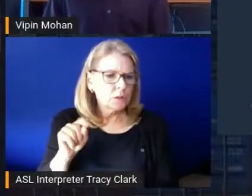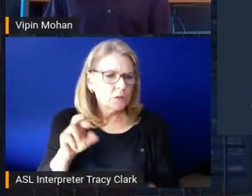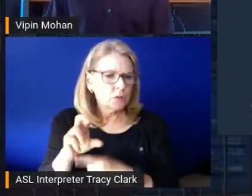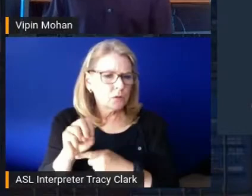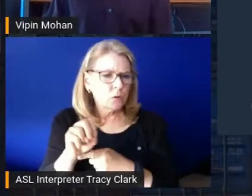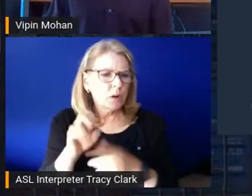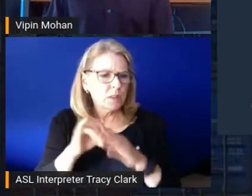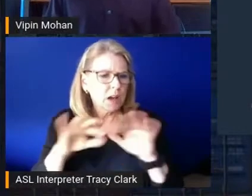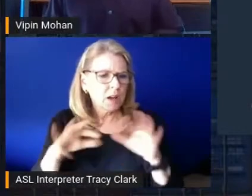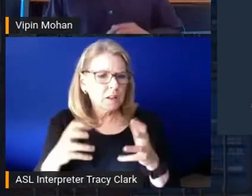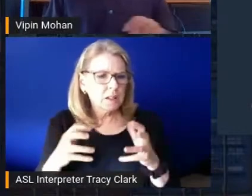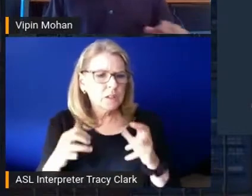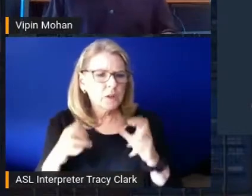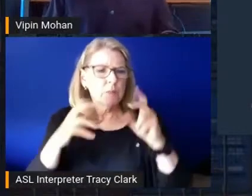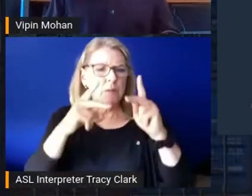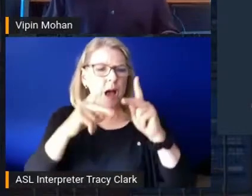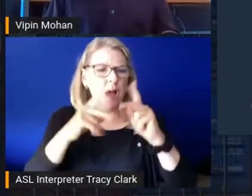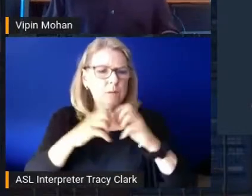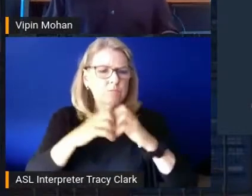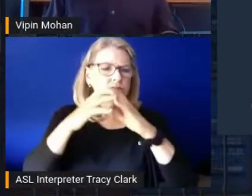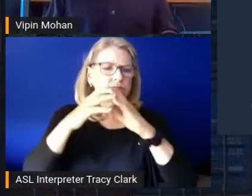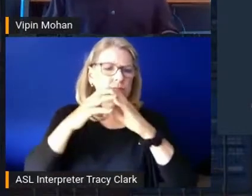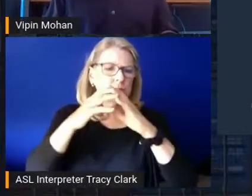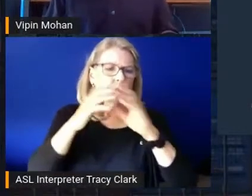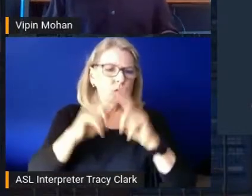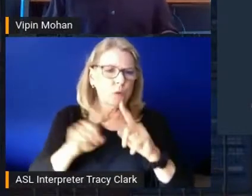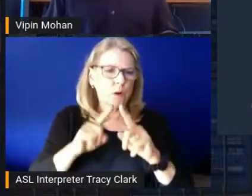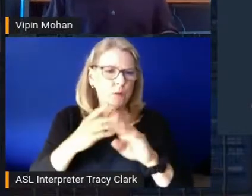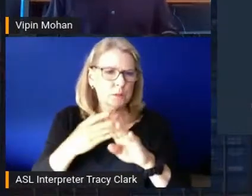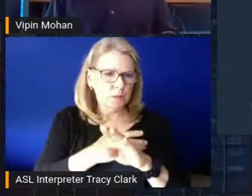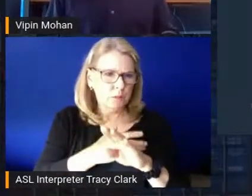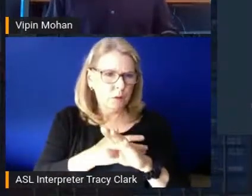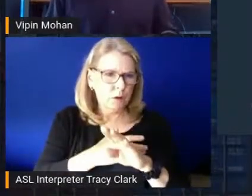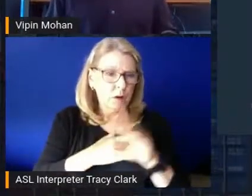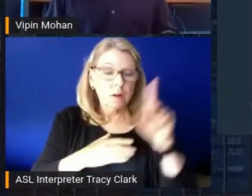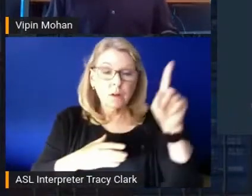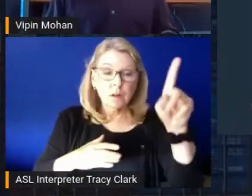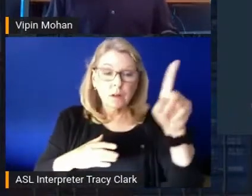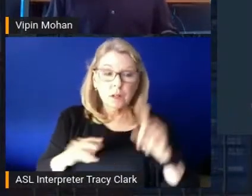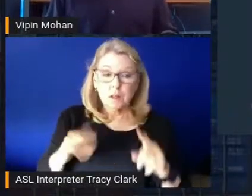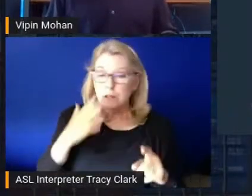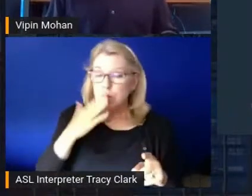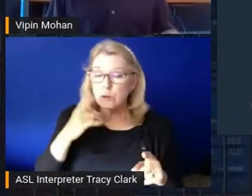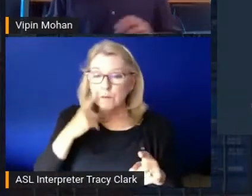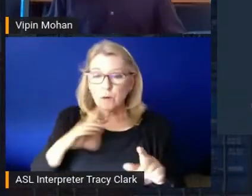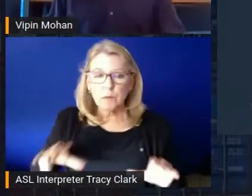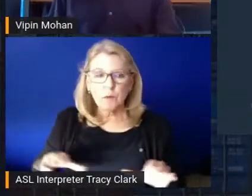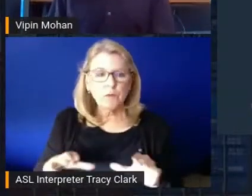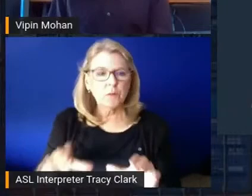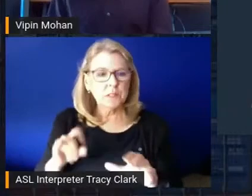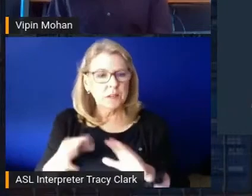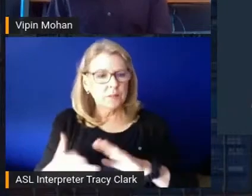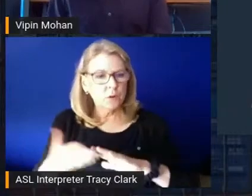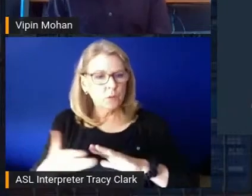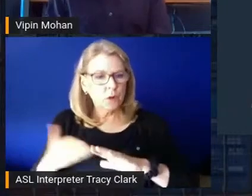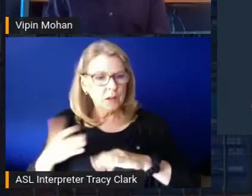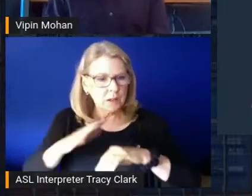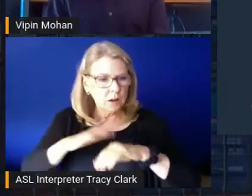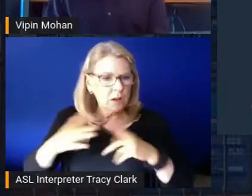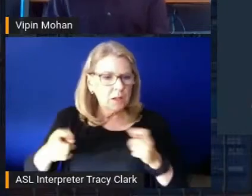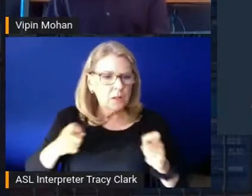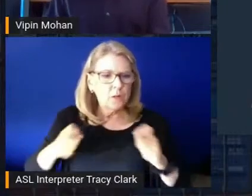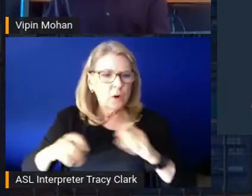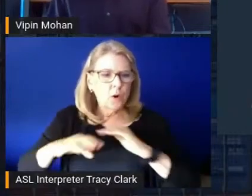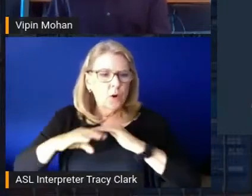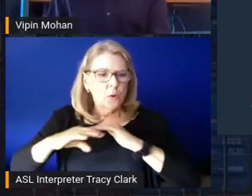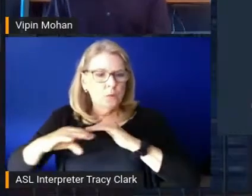And this is also good for performance, right? I mean, if we're running what we're calling stacked etcd in this case, if it runs on the control plane, I have my Kubernetes